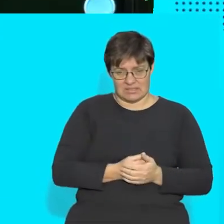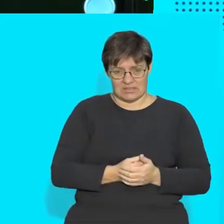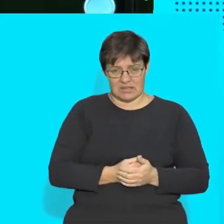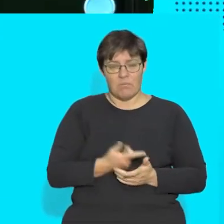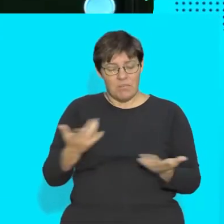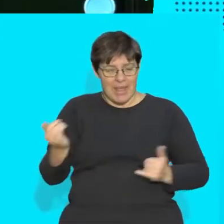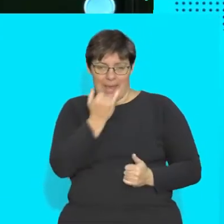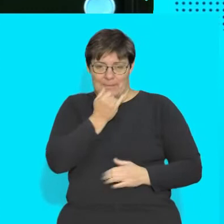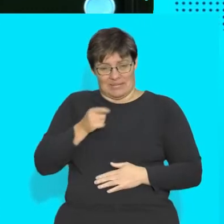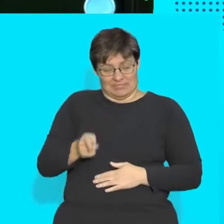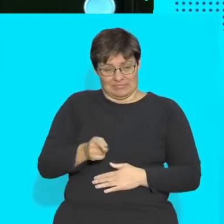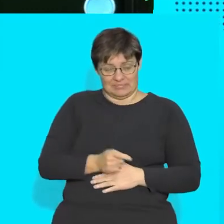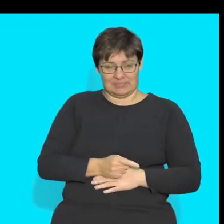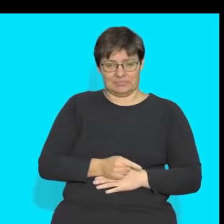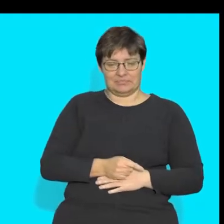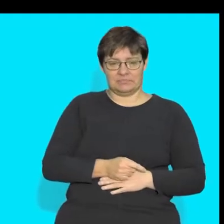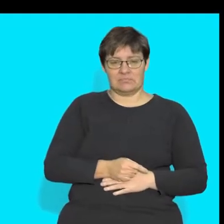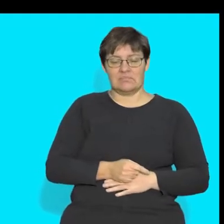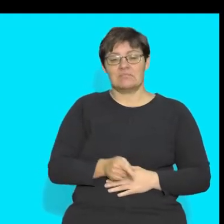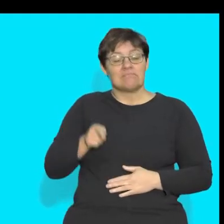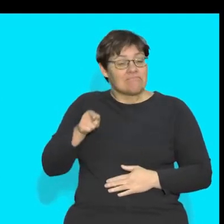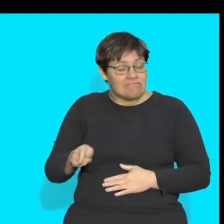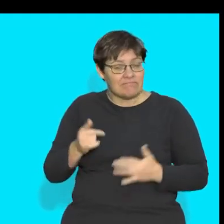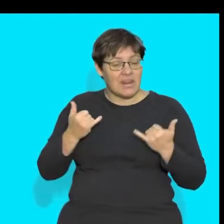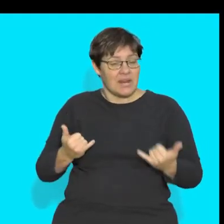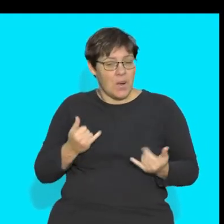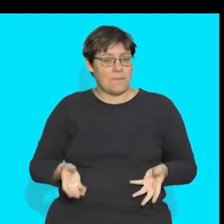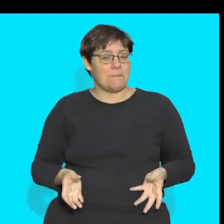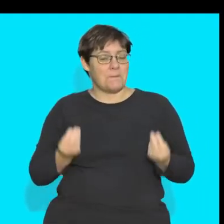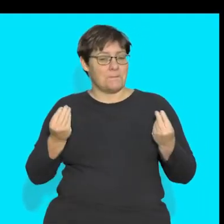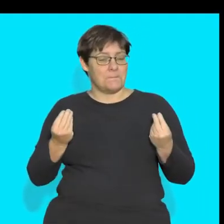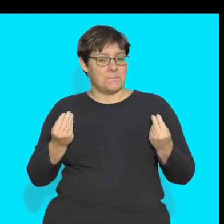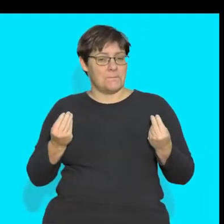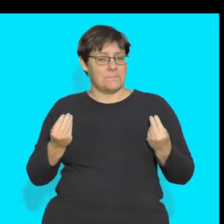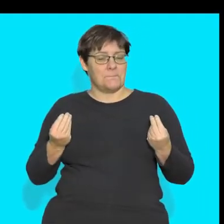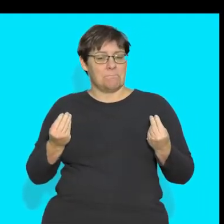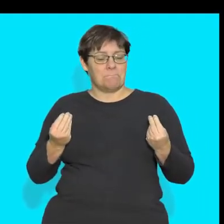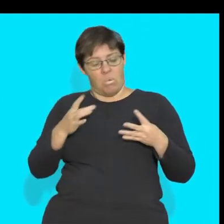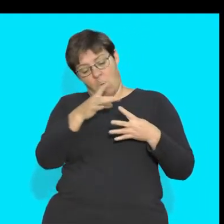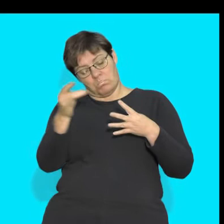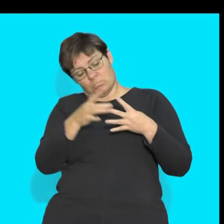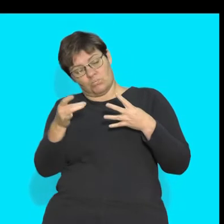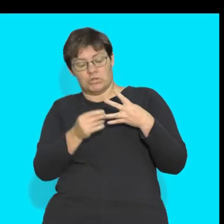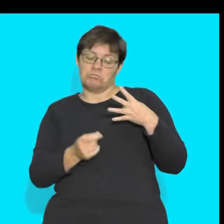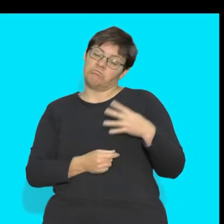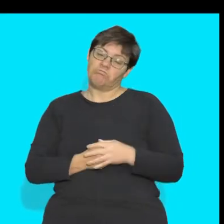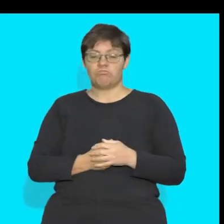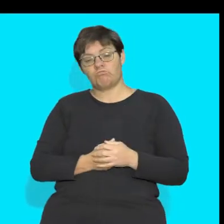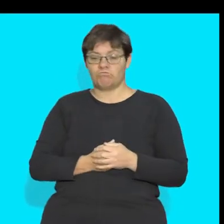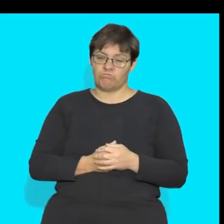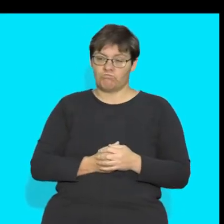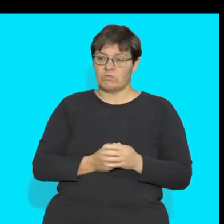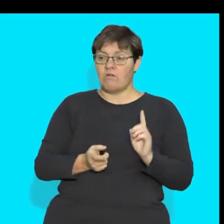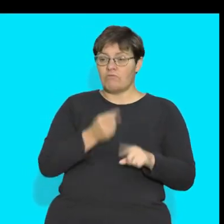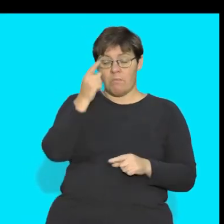because that's where they're happy. This electron now has some options, okay?